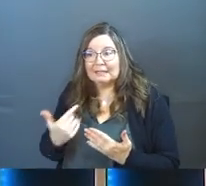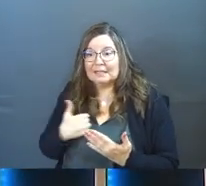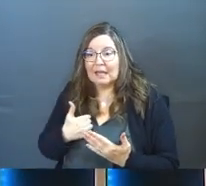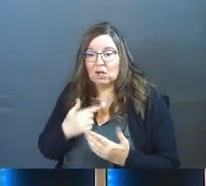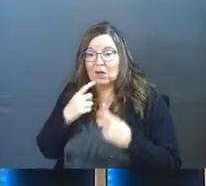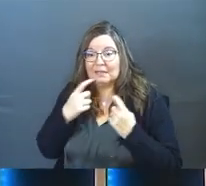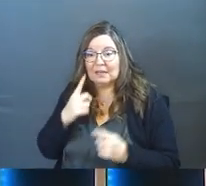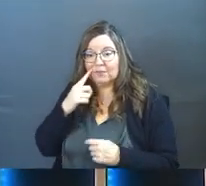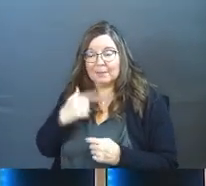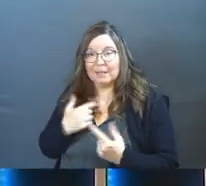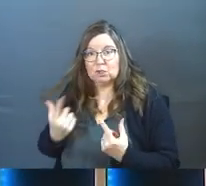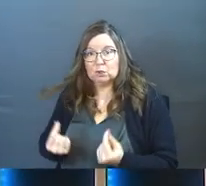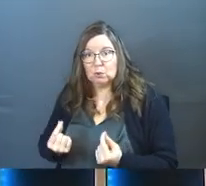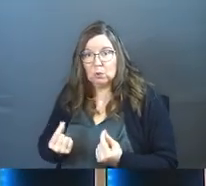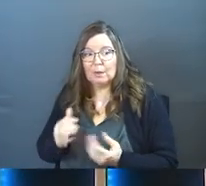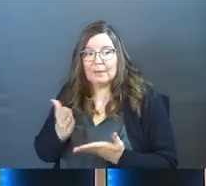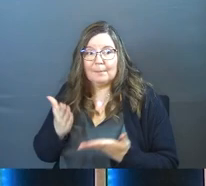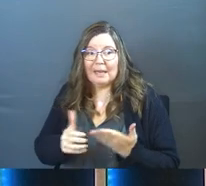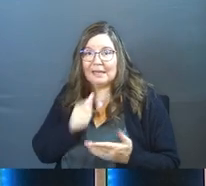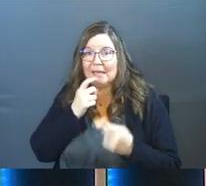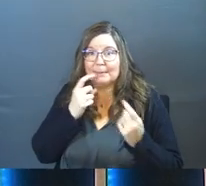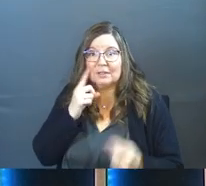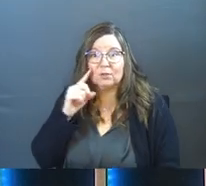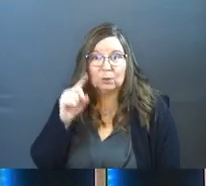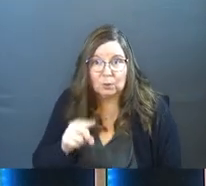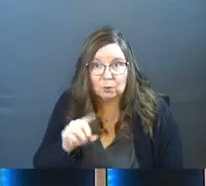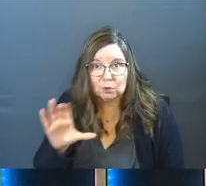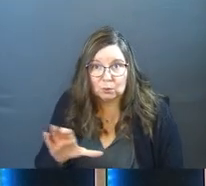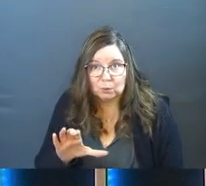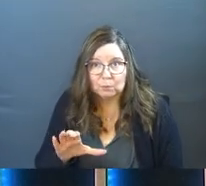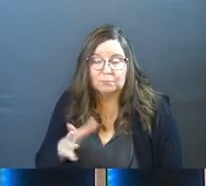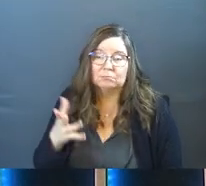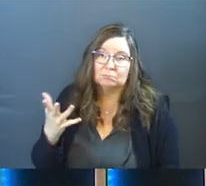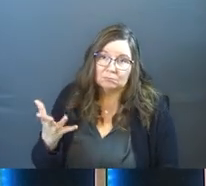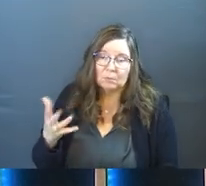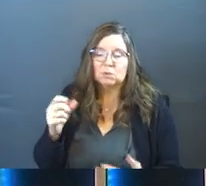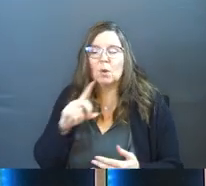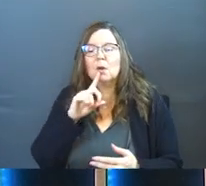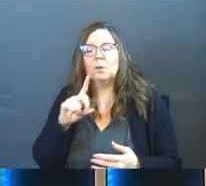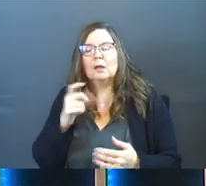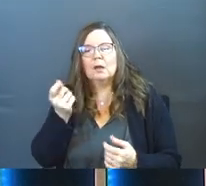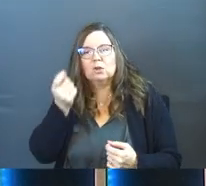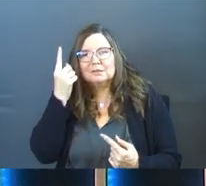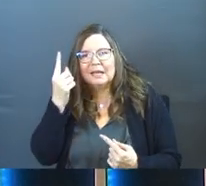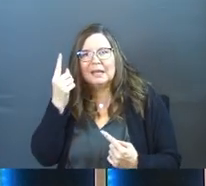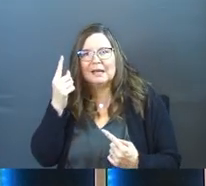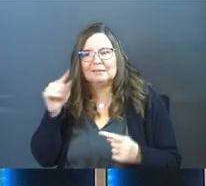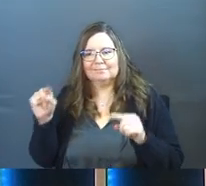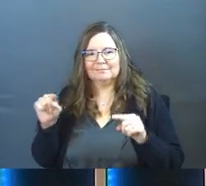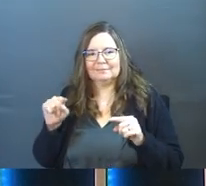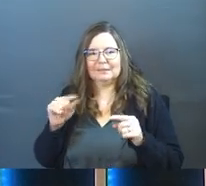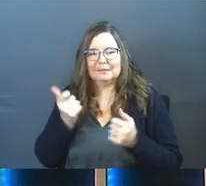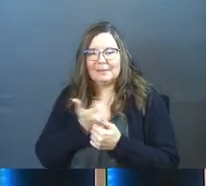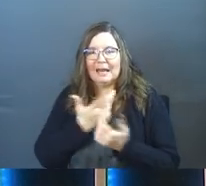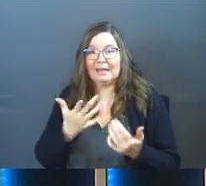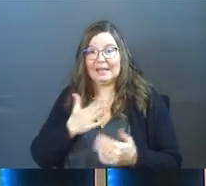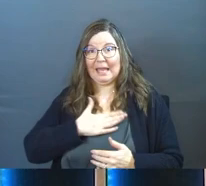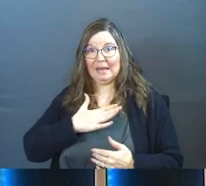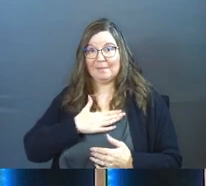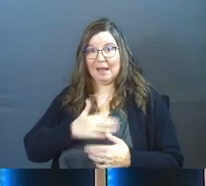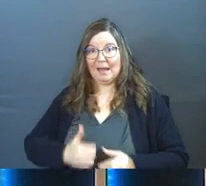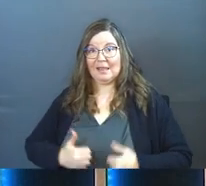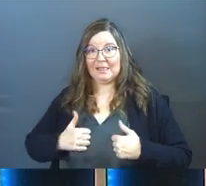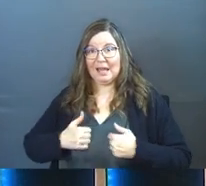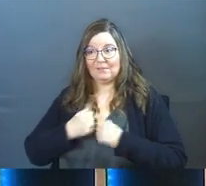things that are sinful for me to do that may not be sinful for you to do. So I really understand this definition to mean anything in my life